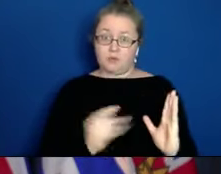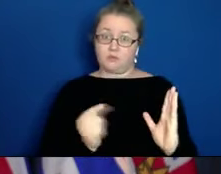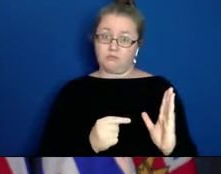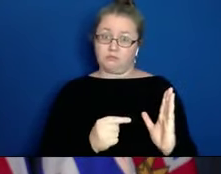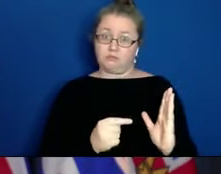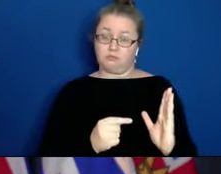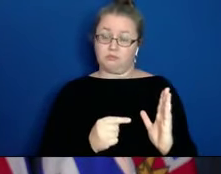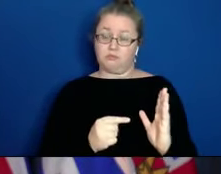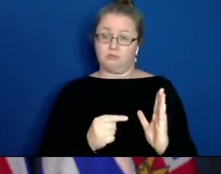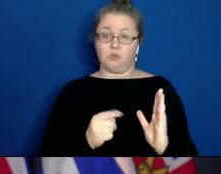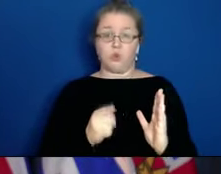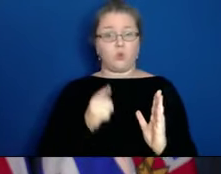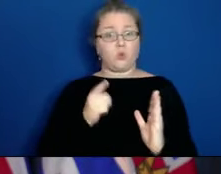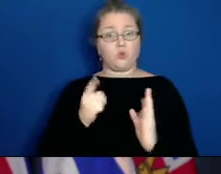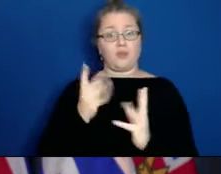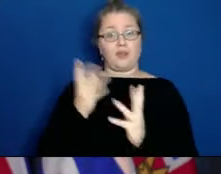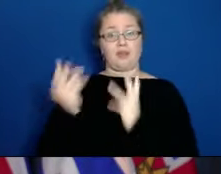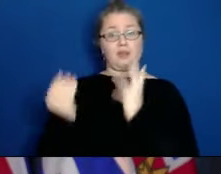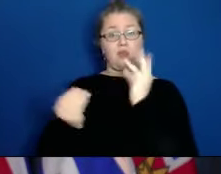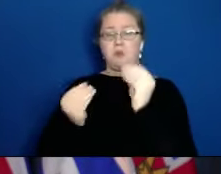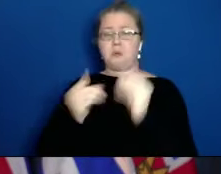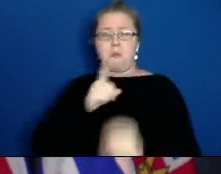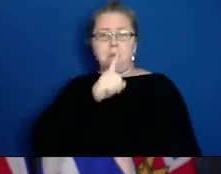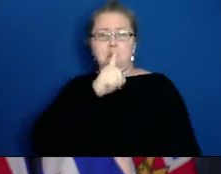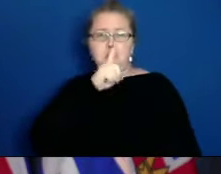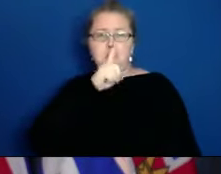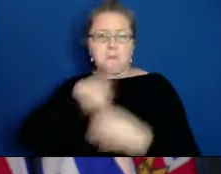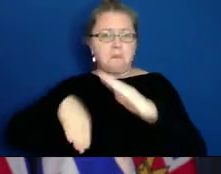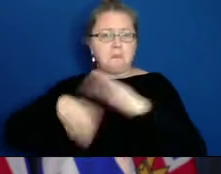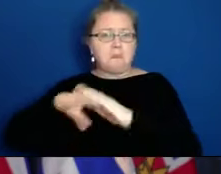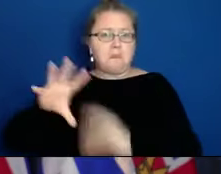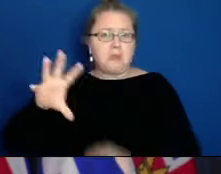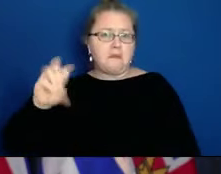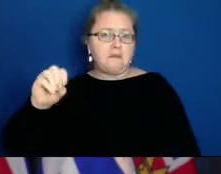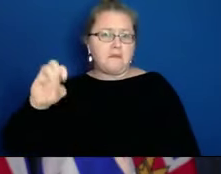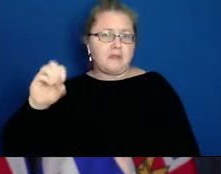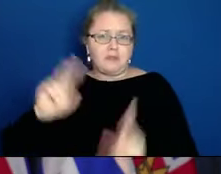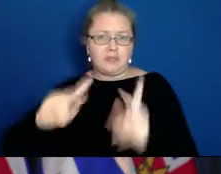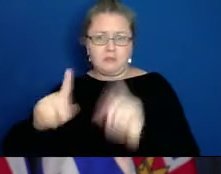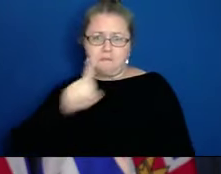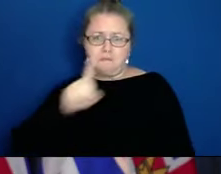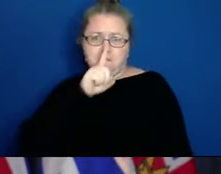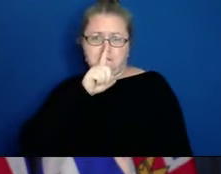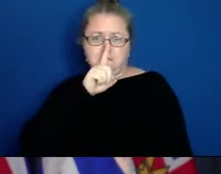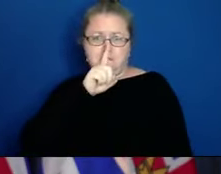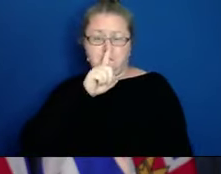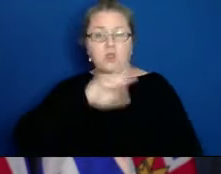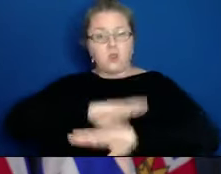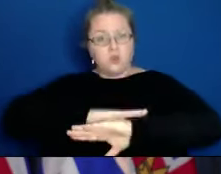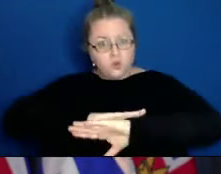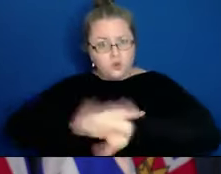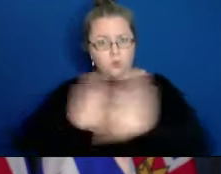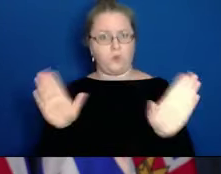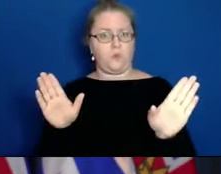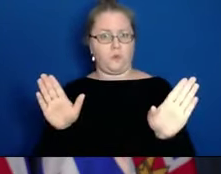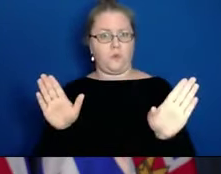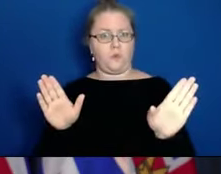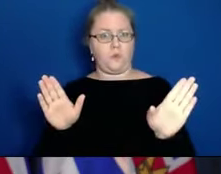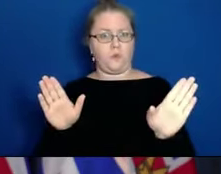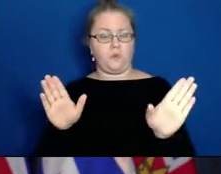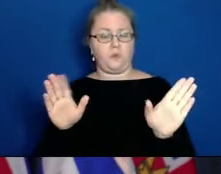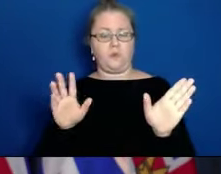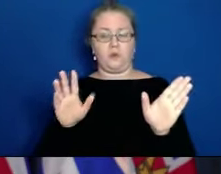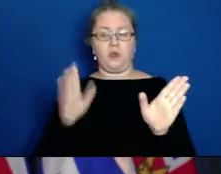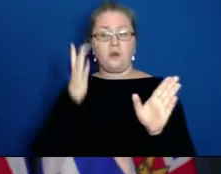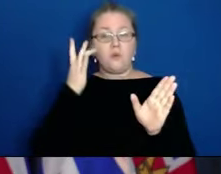that outside social gatherings, not the 50-person maximum, but outside social gatherings not occur in this 2-week period. As